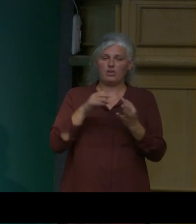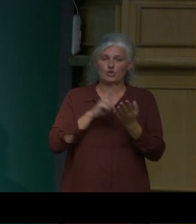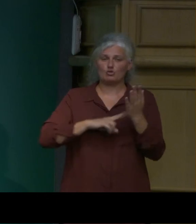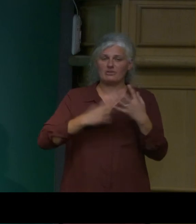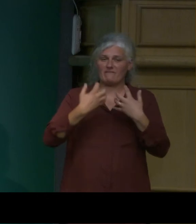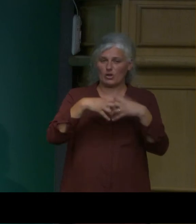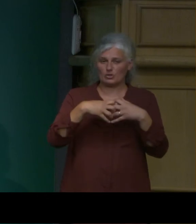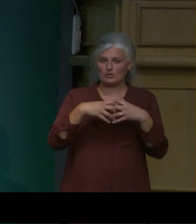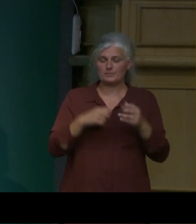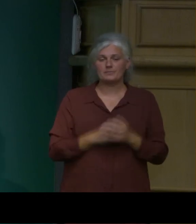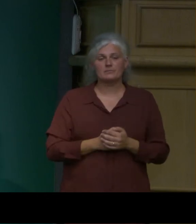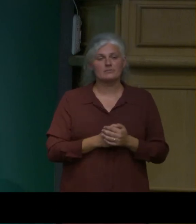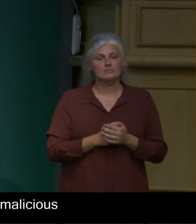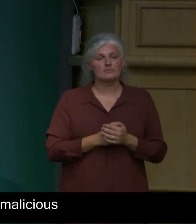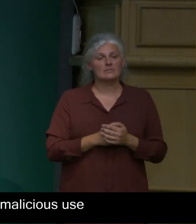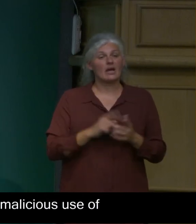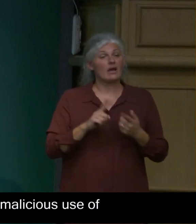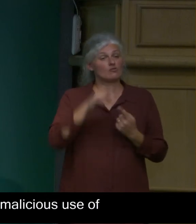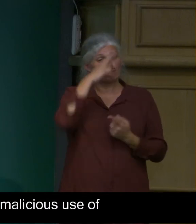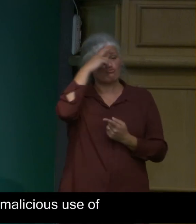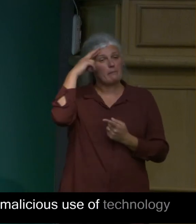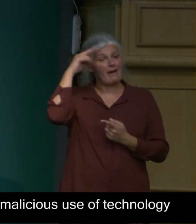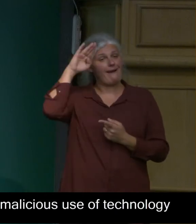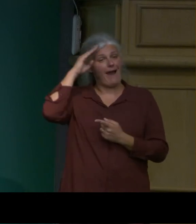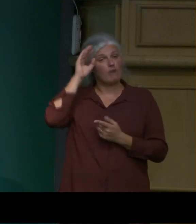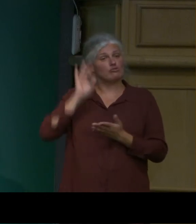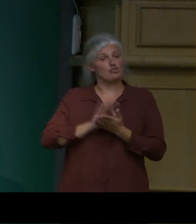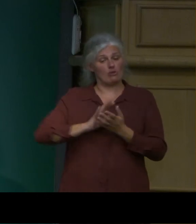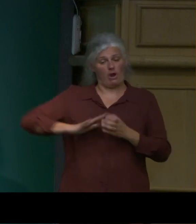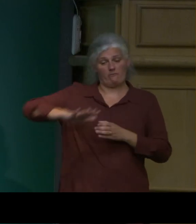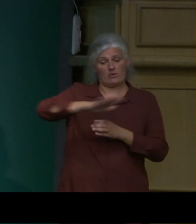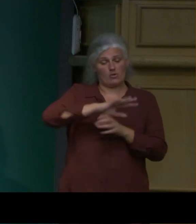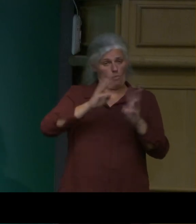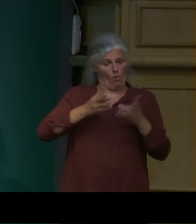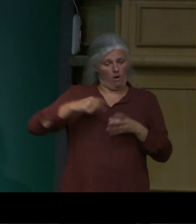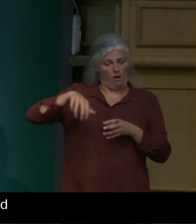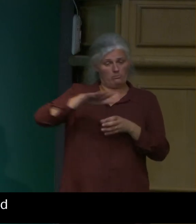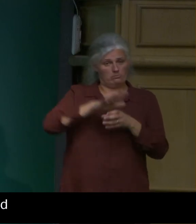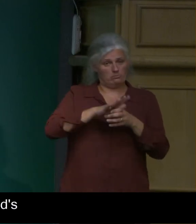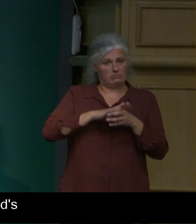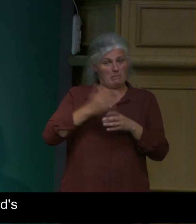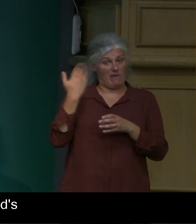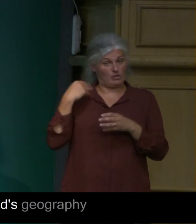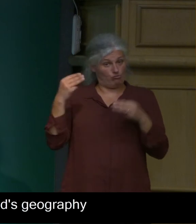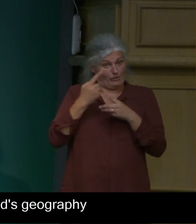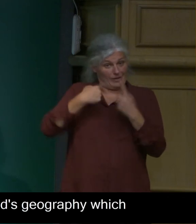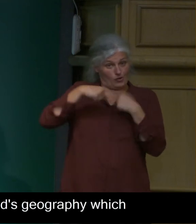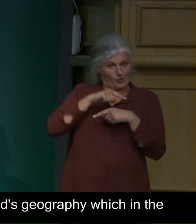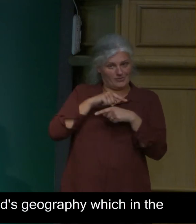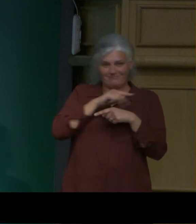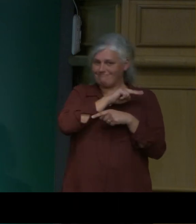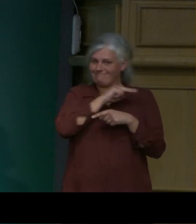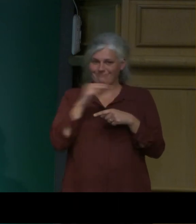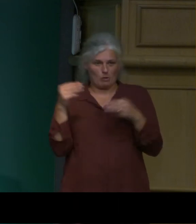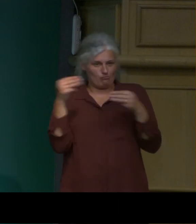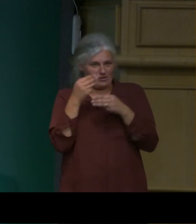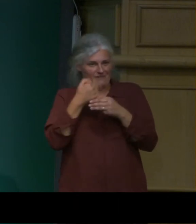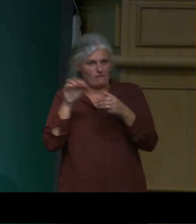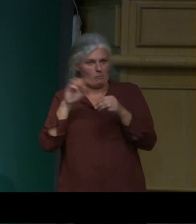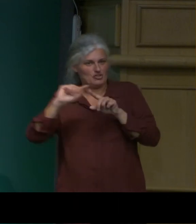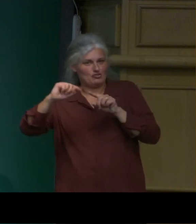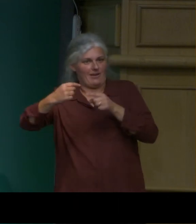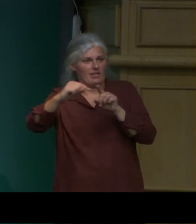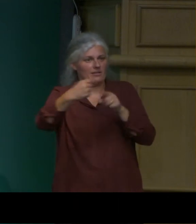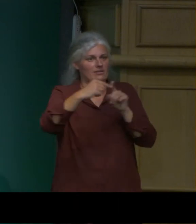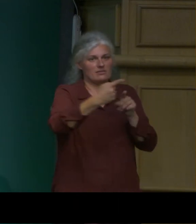bring it was a reminder that Ireland's geography which in the past protected us doesn't insulate us from the